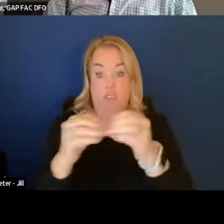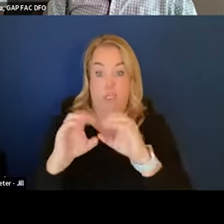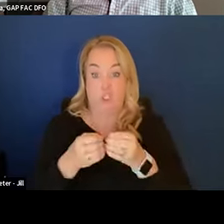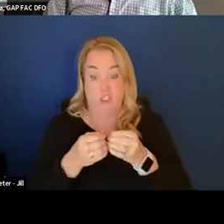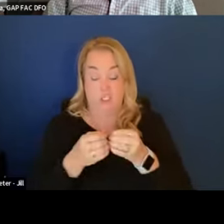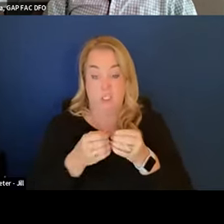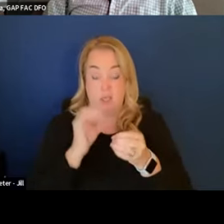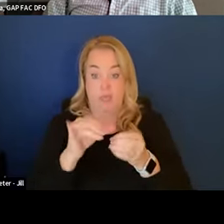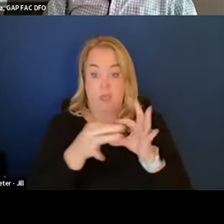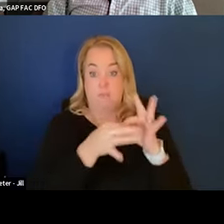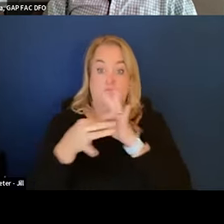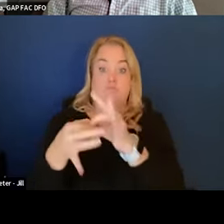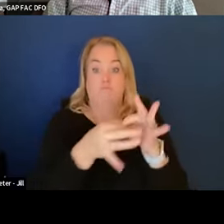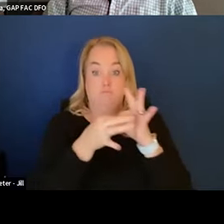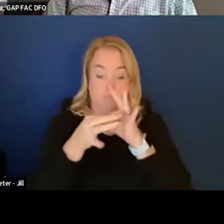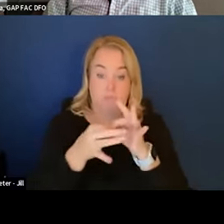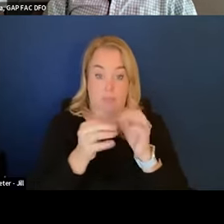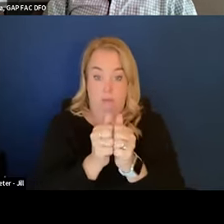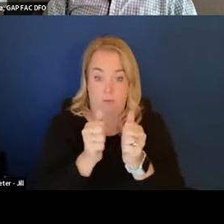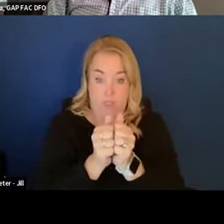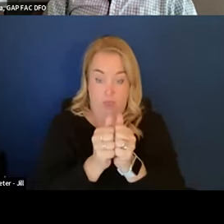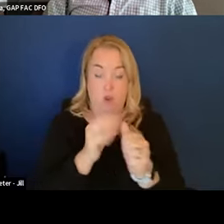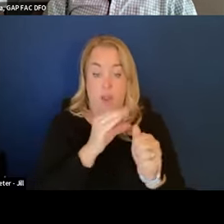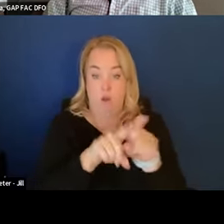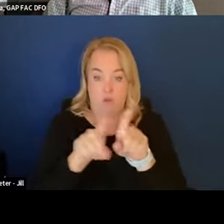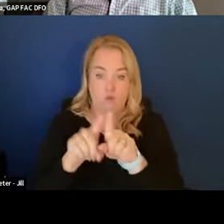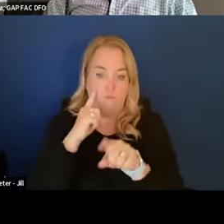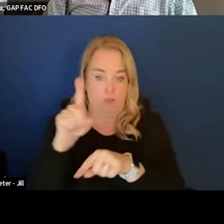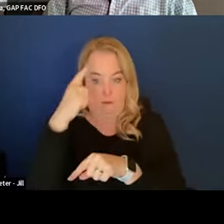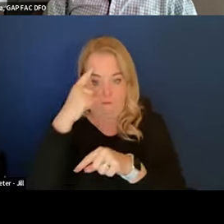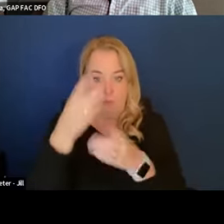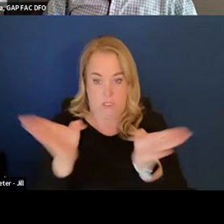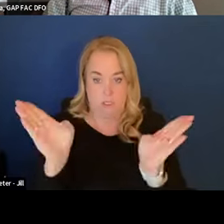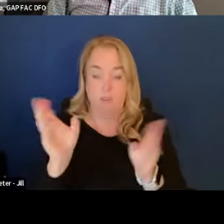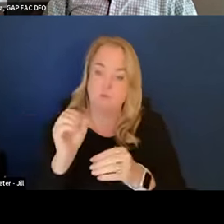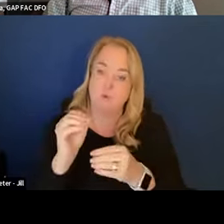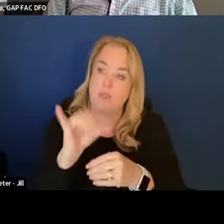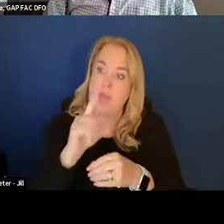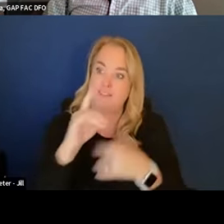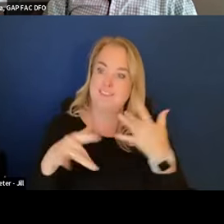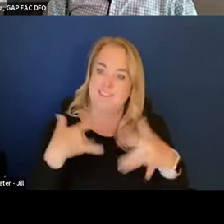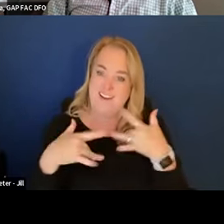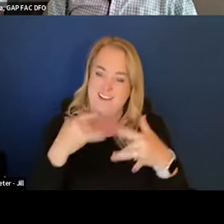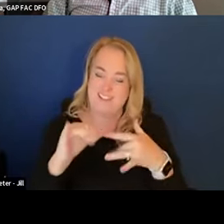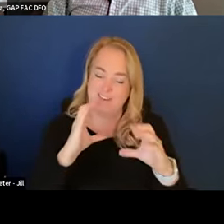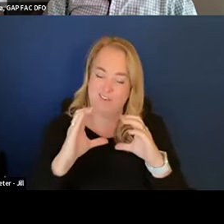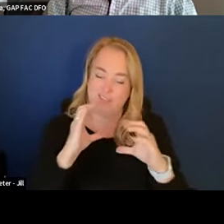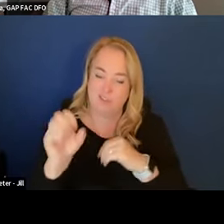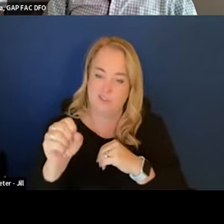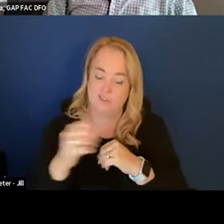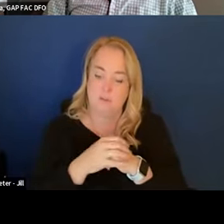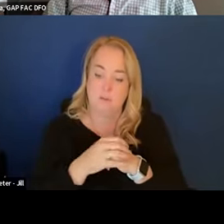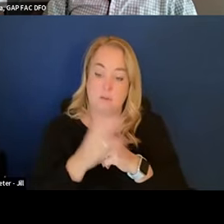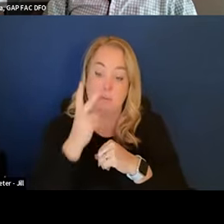create synergies in their own worlds, but then you also create synergy for the government. So that's super exciting, this conversation. Let me